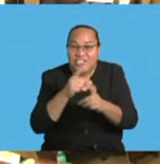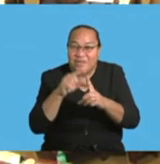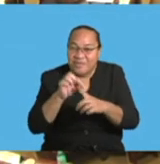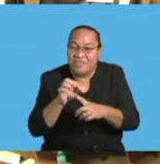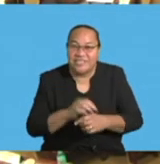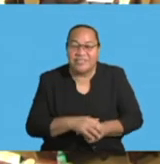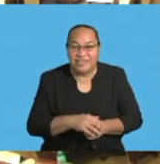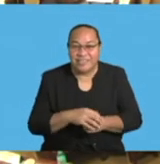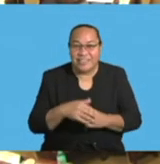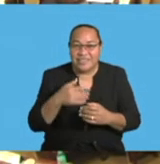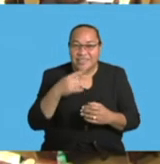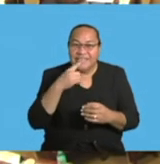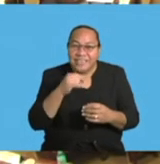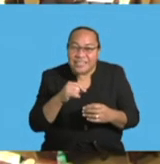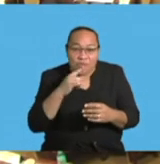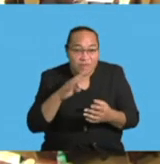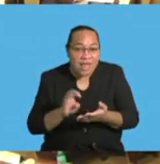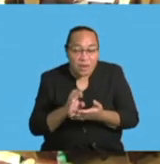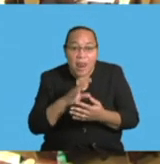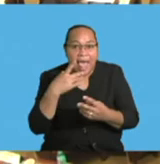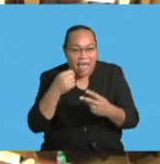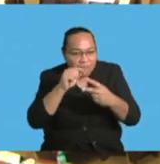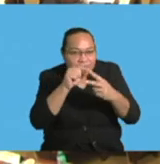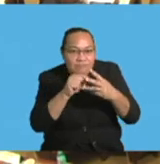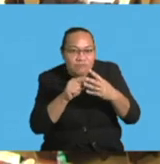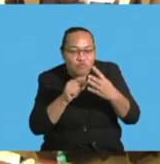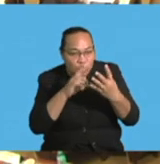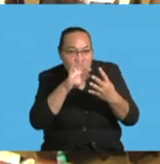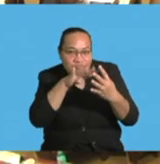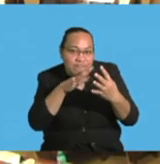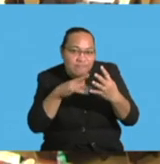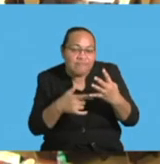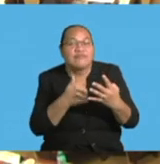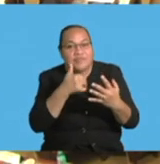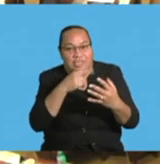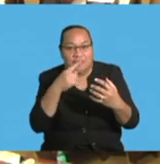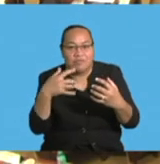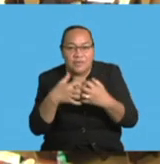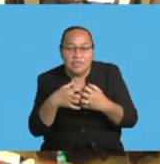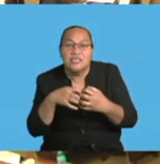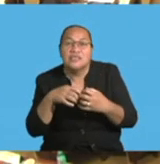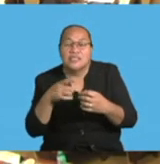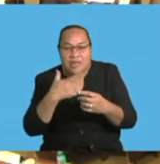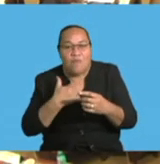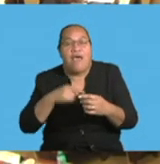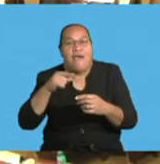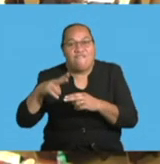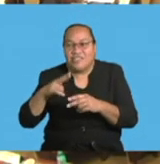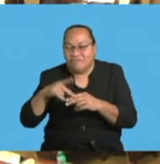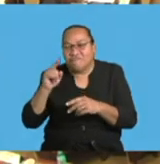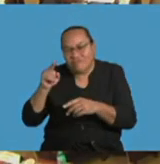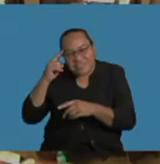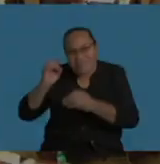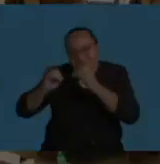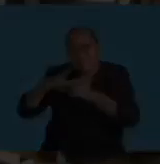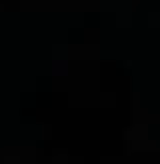these are the general macroeconomic indicators, Mr. Speaker, sir, that has led Standard & Poor's to give Fiji a rating. Thank you, Mr. Speaker, sir.